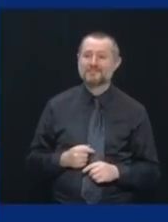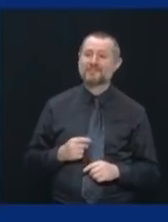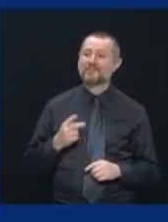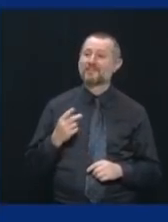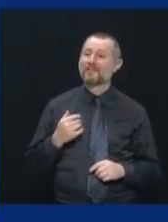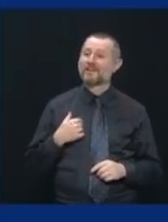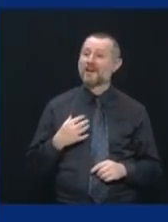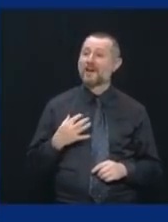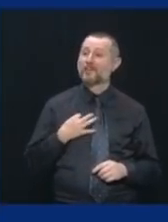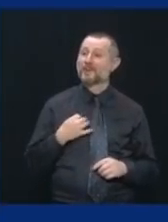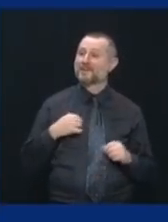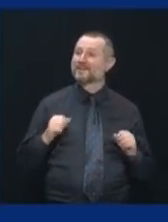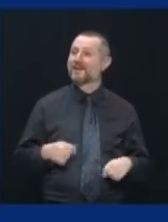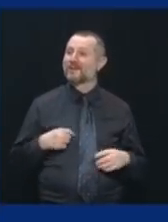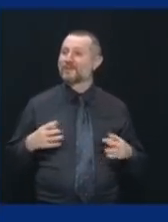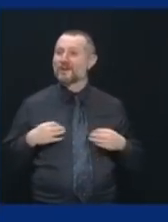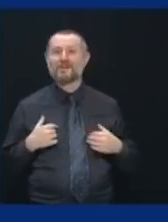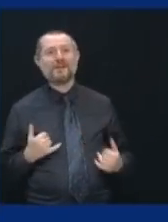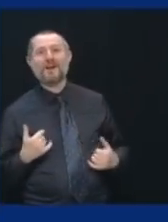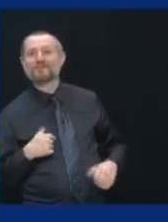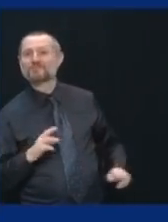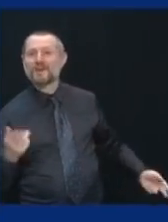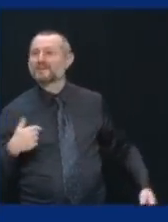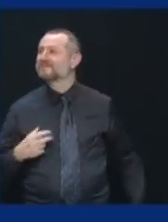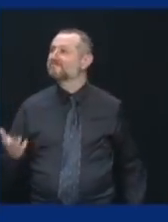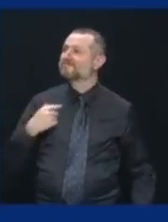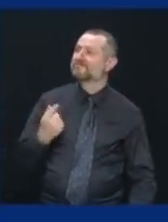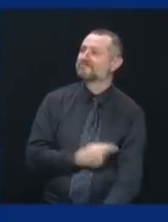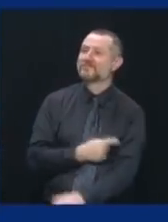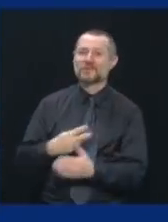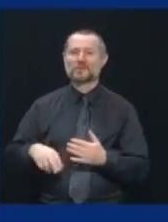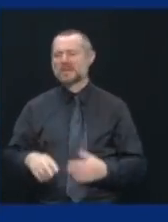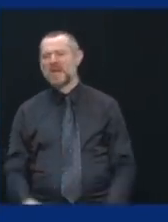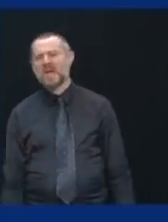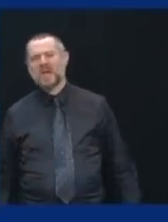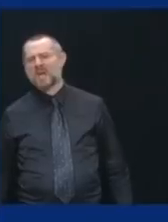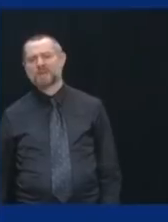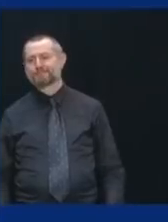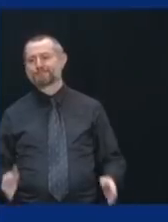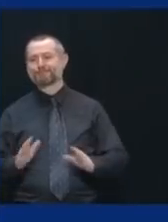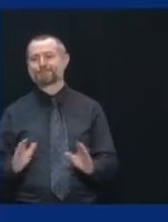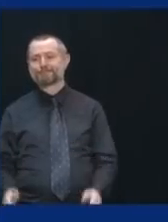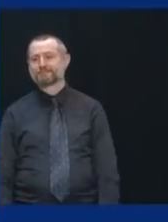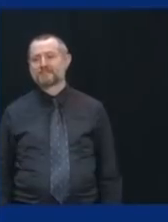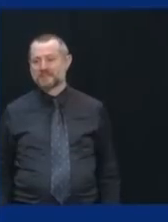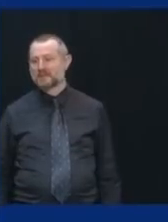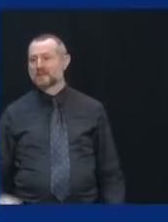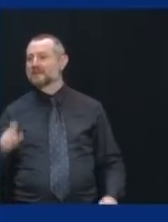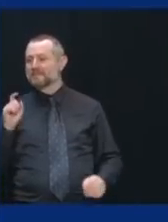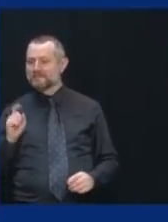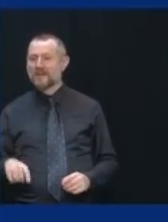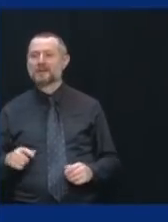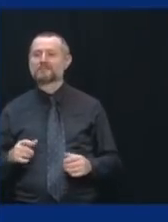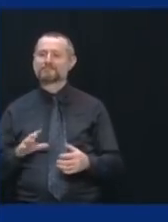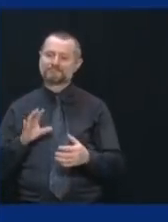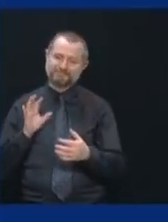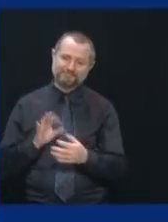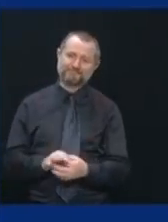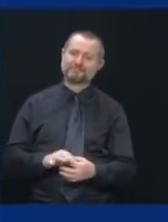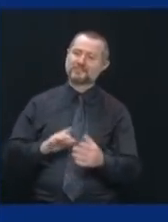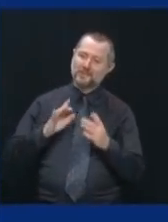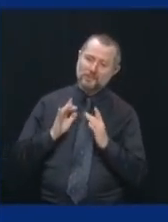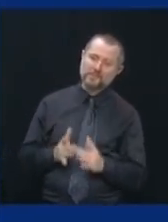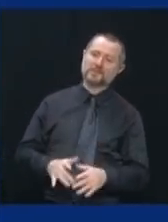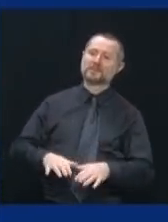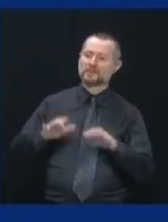that means I can get one next week. No, because you still have to deal with the fact that